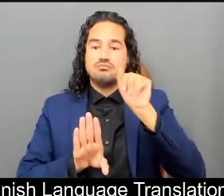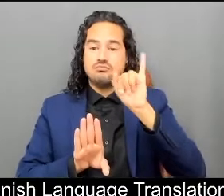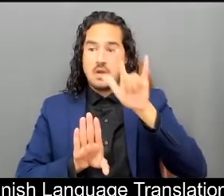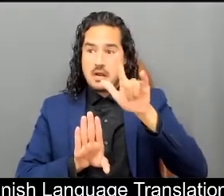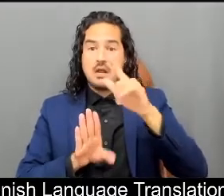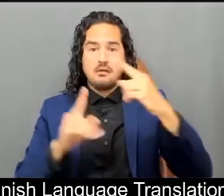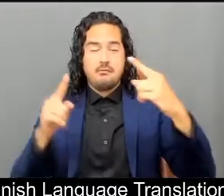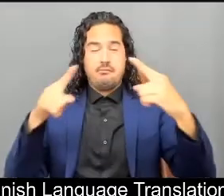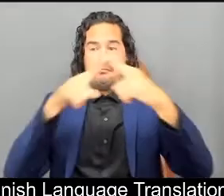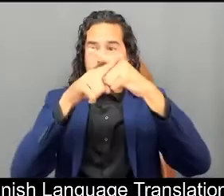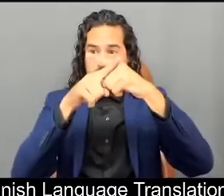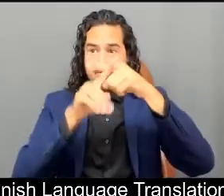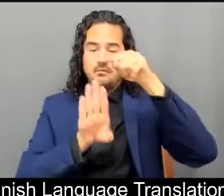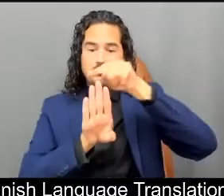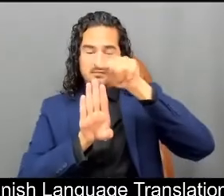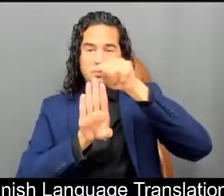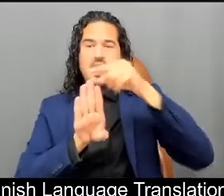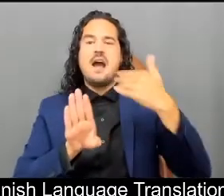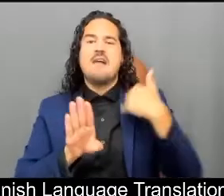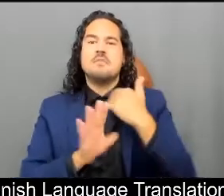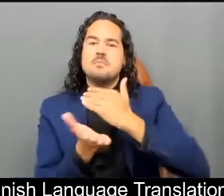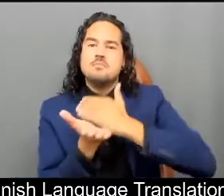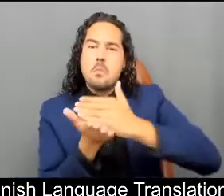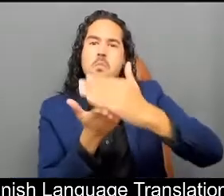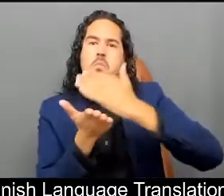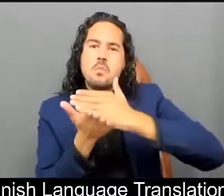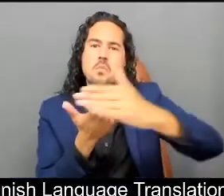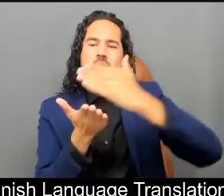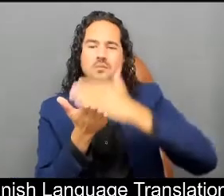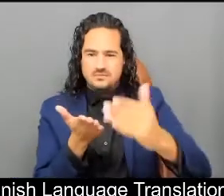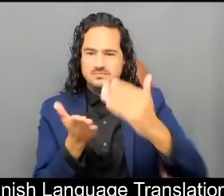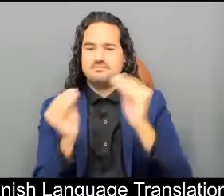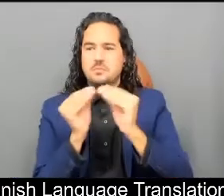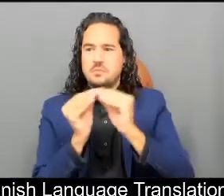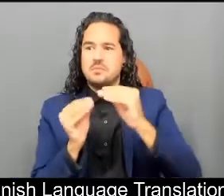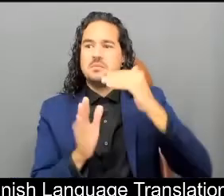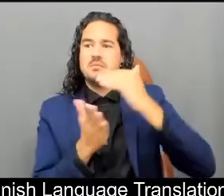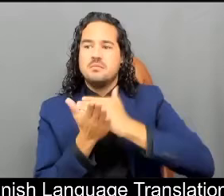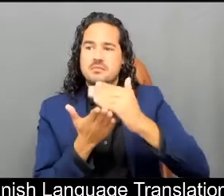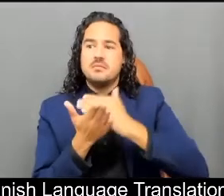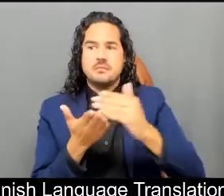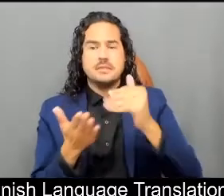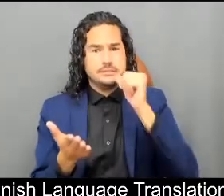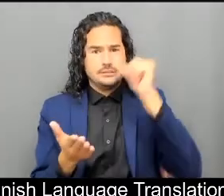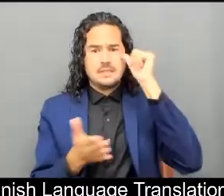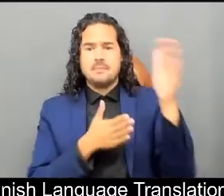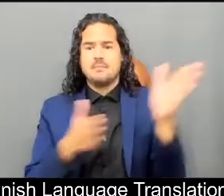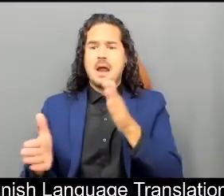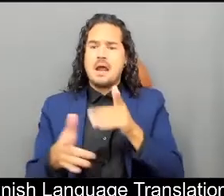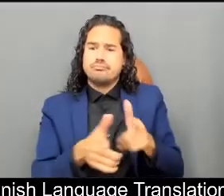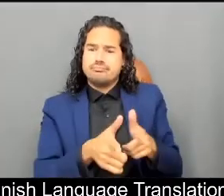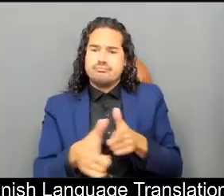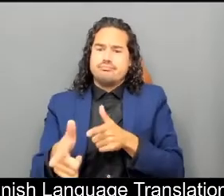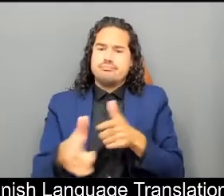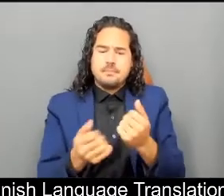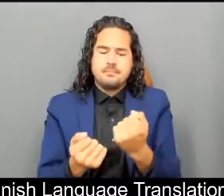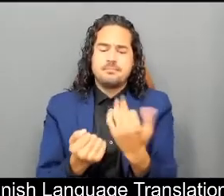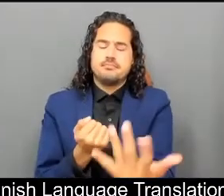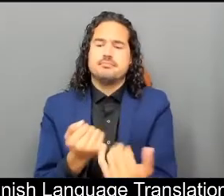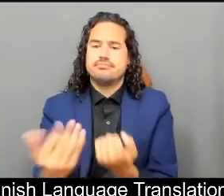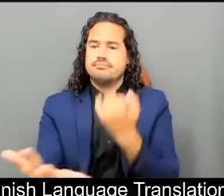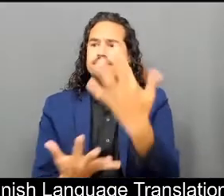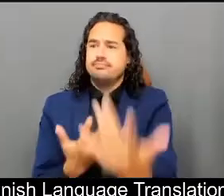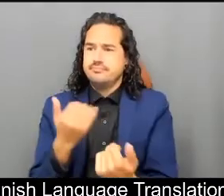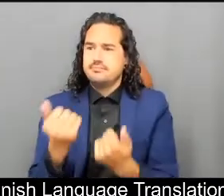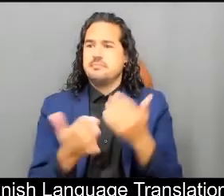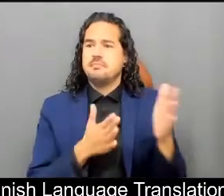our plan was to do some firing operations with people on the ground, a helicopter with PSD, and